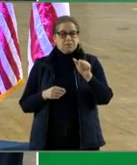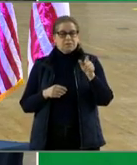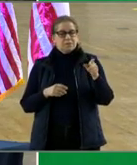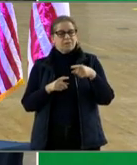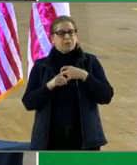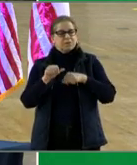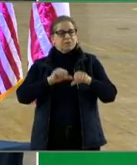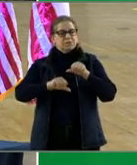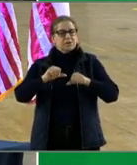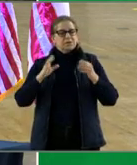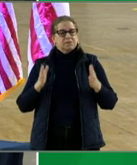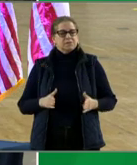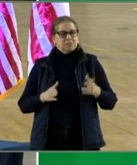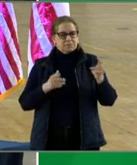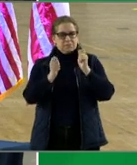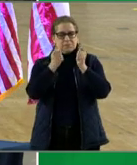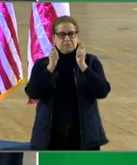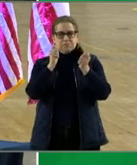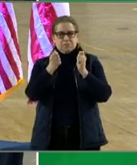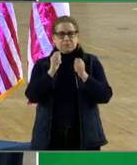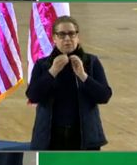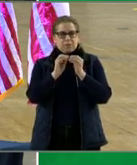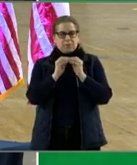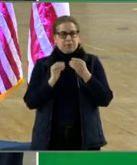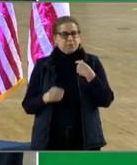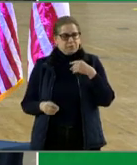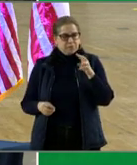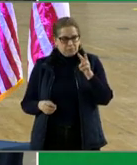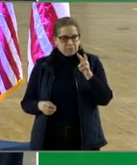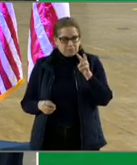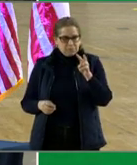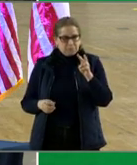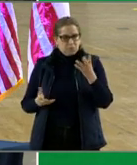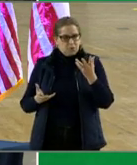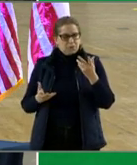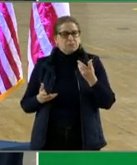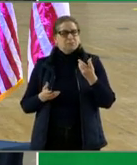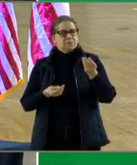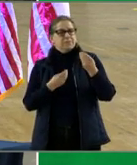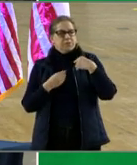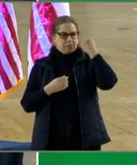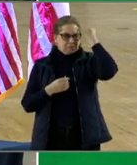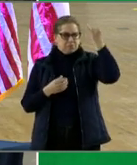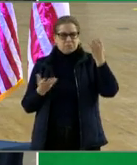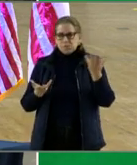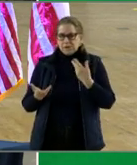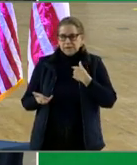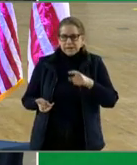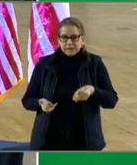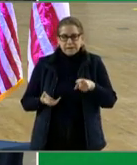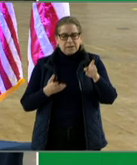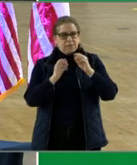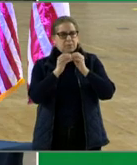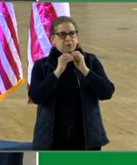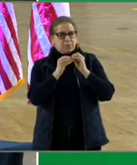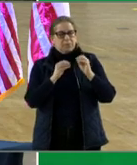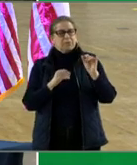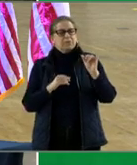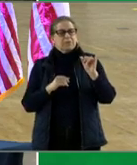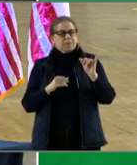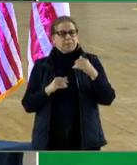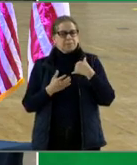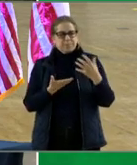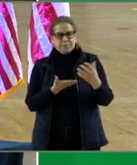based on the things that we are observing in real time. So we can make adjustments to the model as we have more information about,